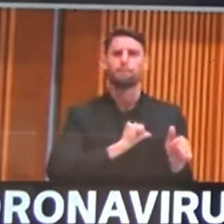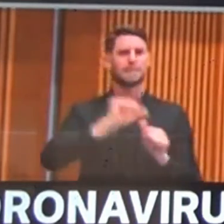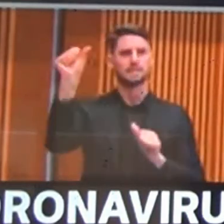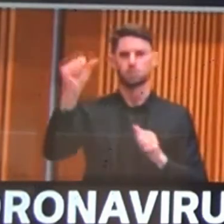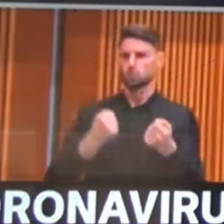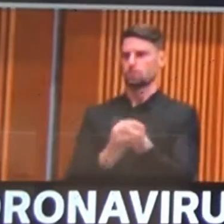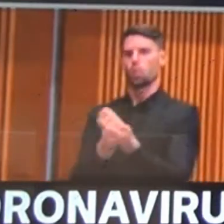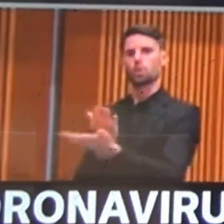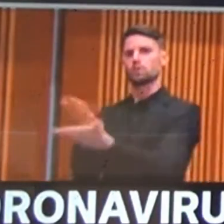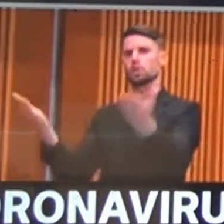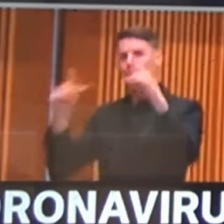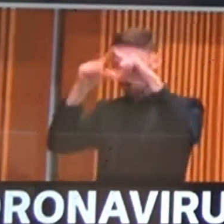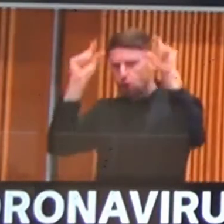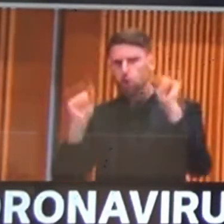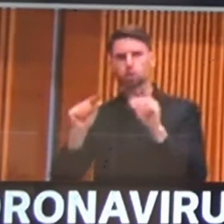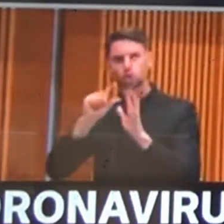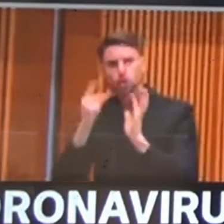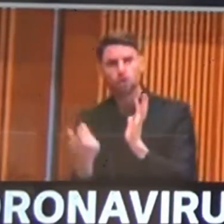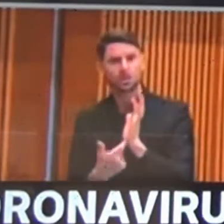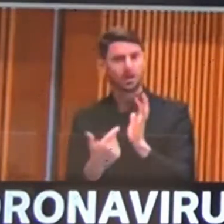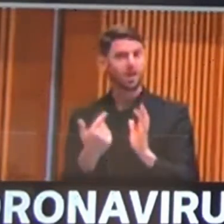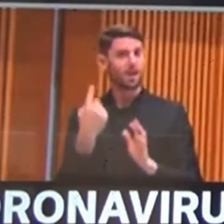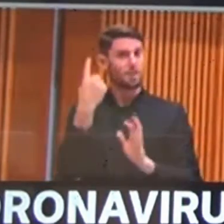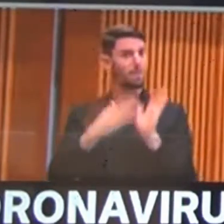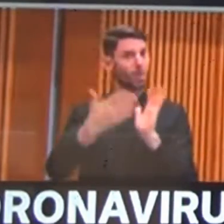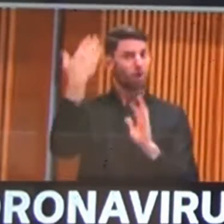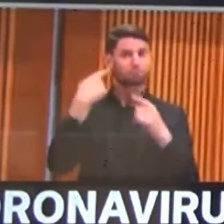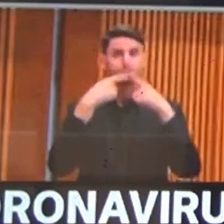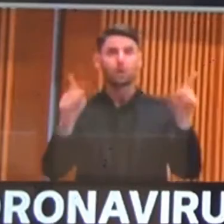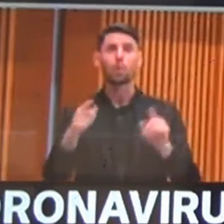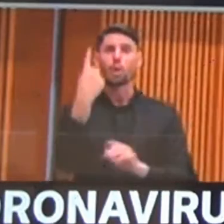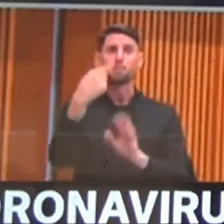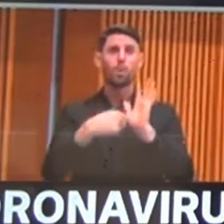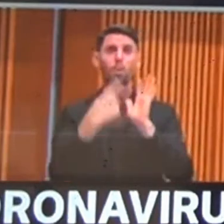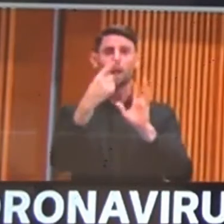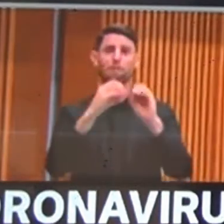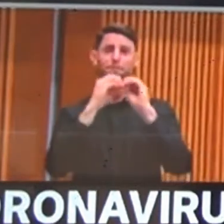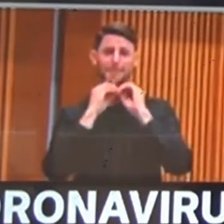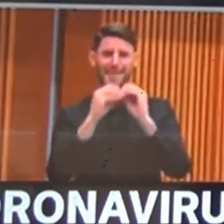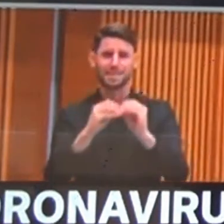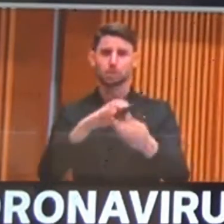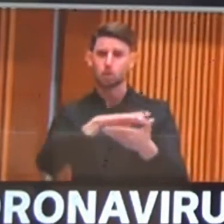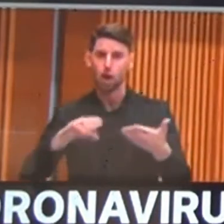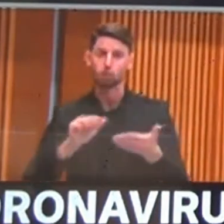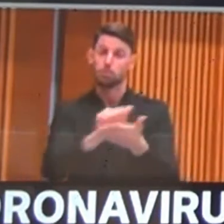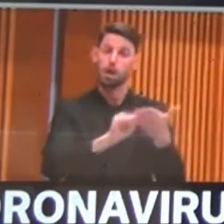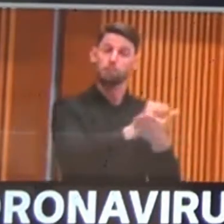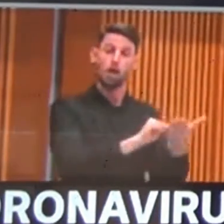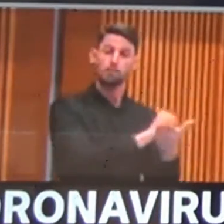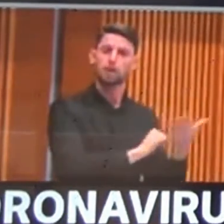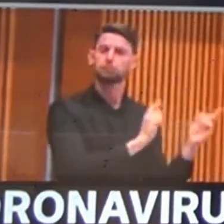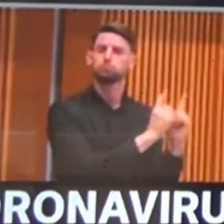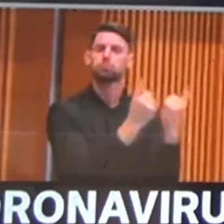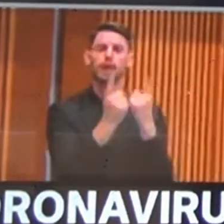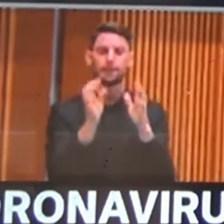can. And indeed, the announcement last month of $1.1 billion to secure additional PPE is an acknowledgement of